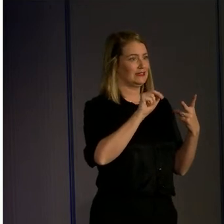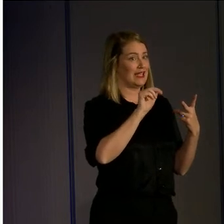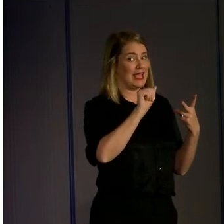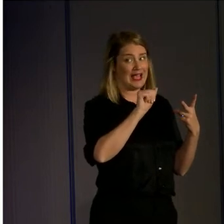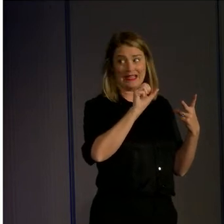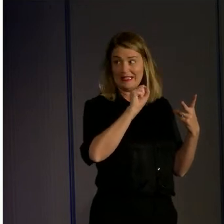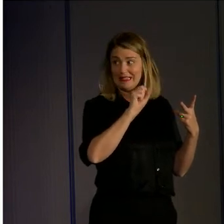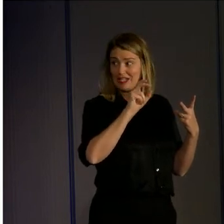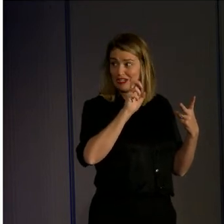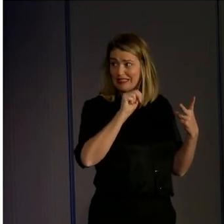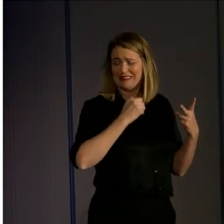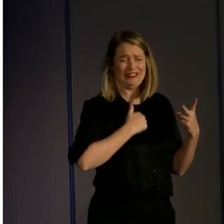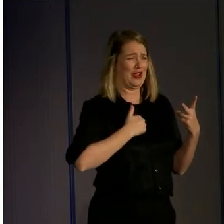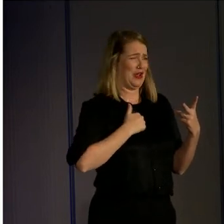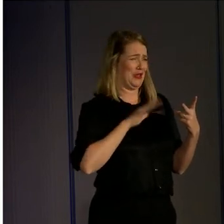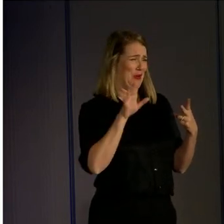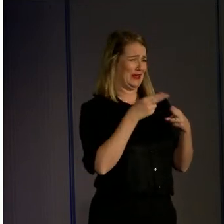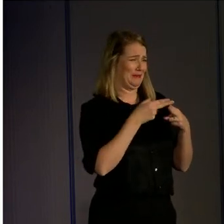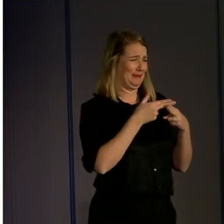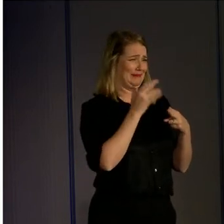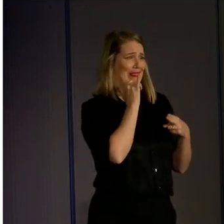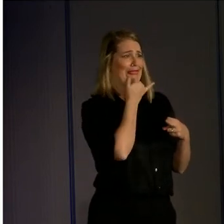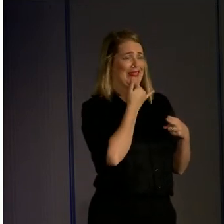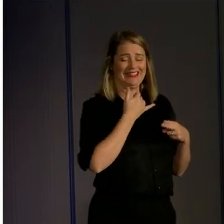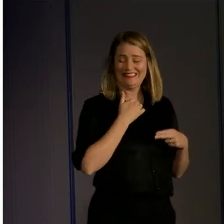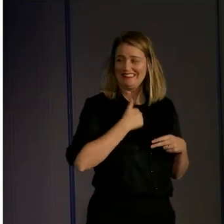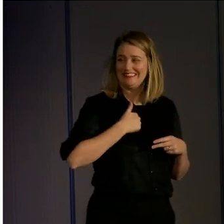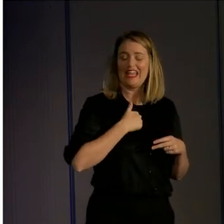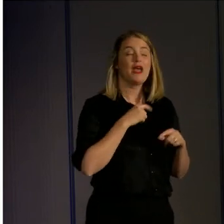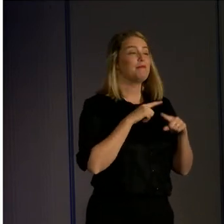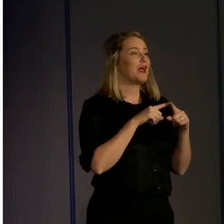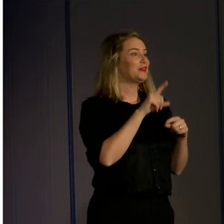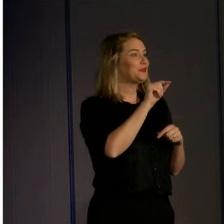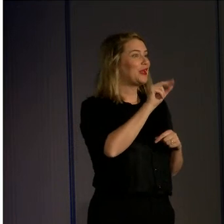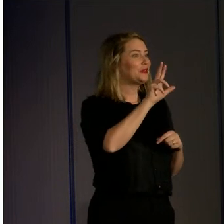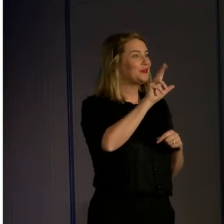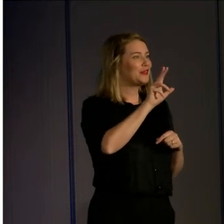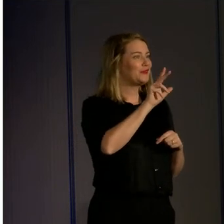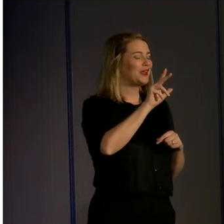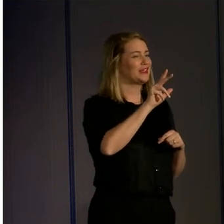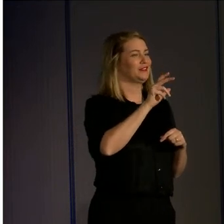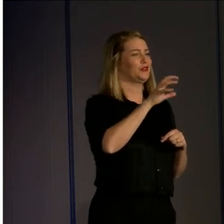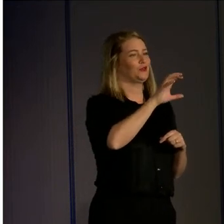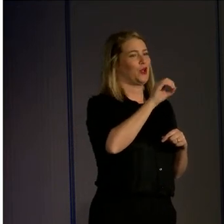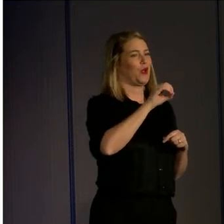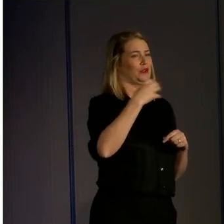Asuncion. Sorry about that, Jennison. The 2023 program co-chairs for the